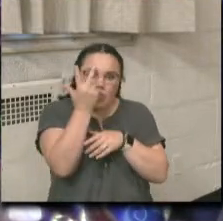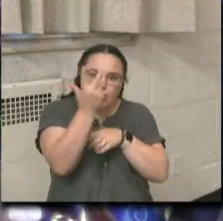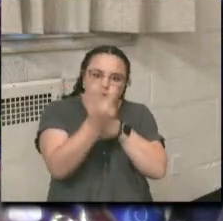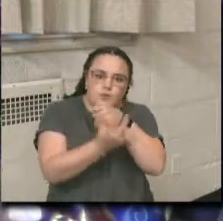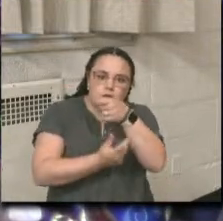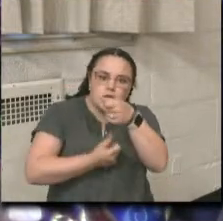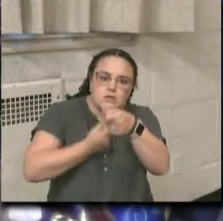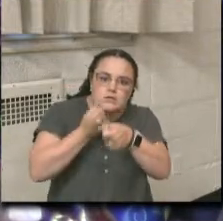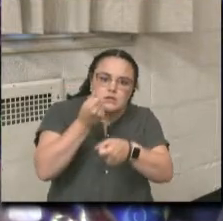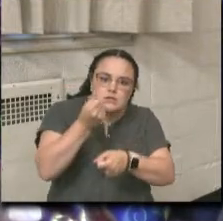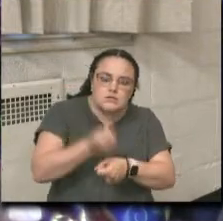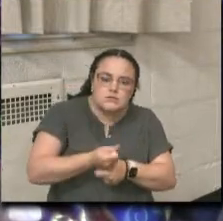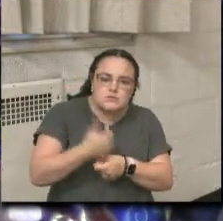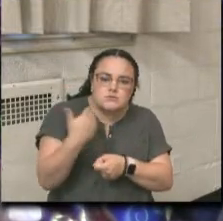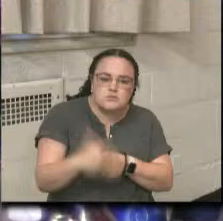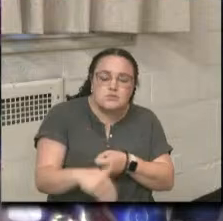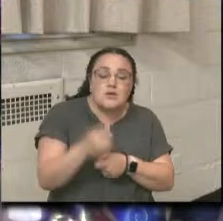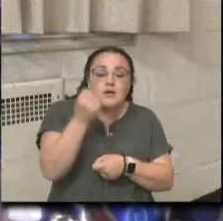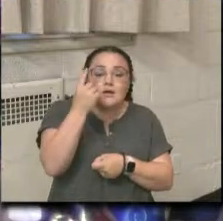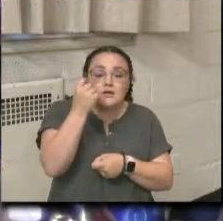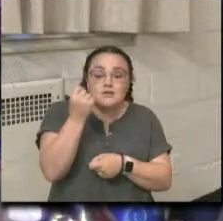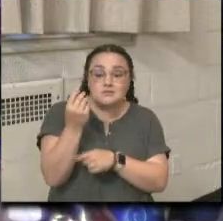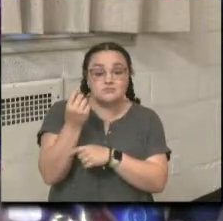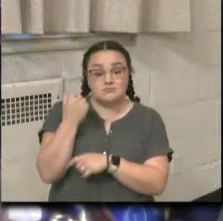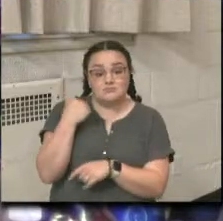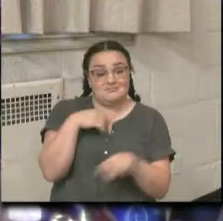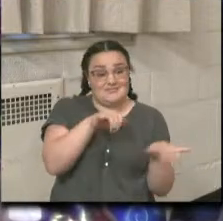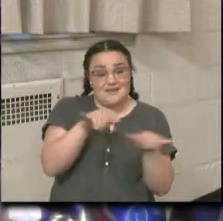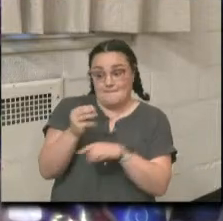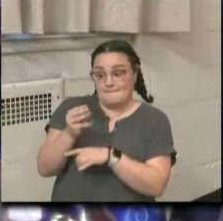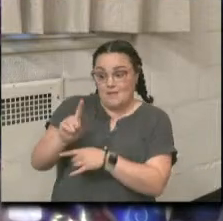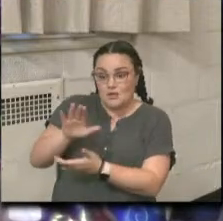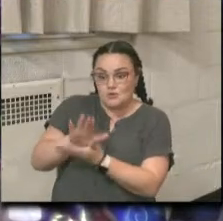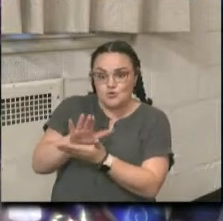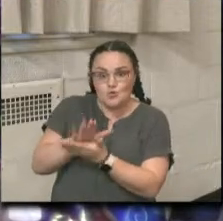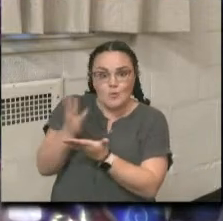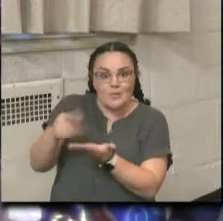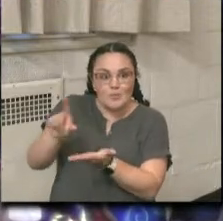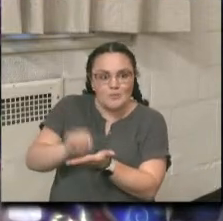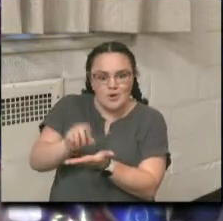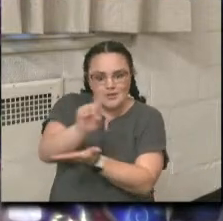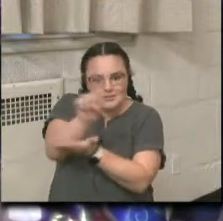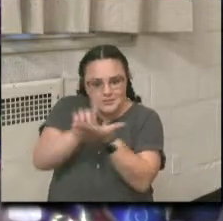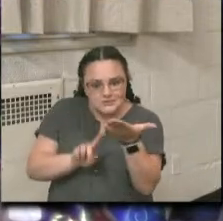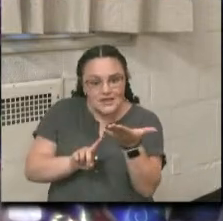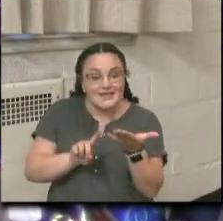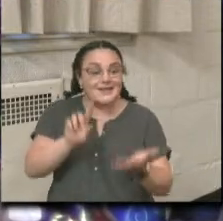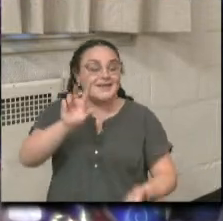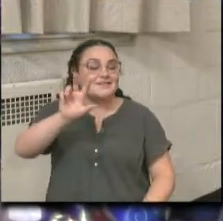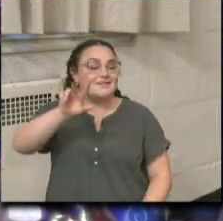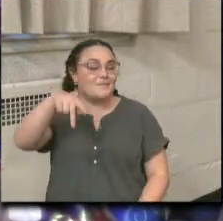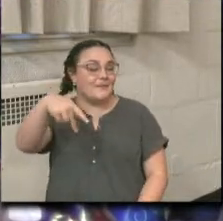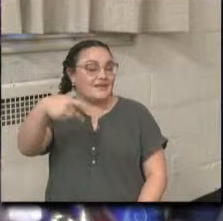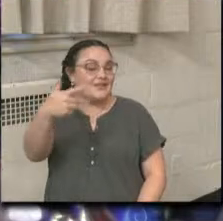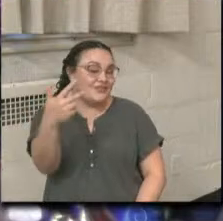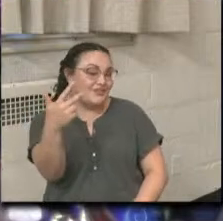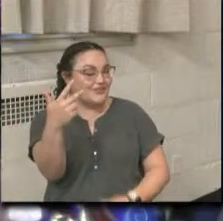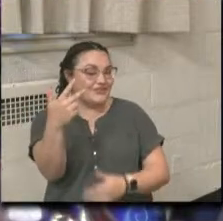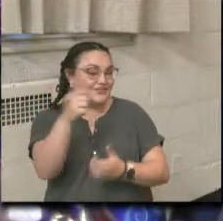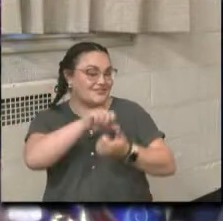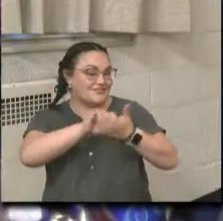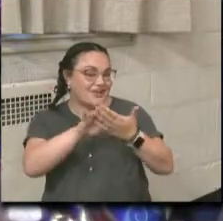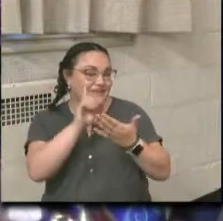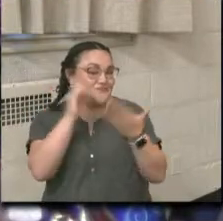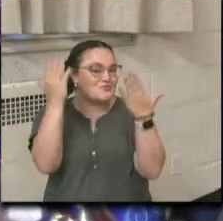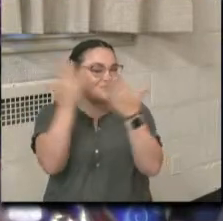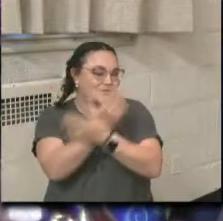With the rollout of the Blueprint for Maryland Schools and the brilliantly unique P3 strategy to build new safe learning havens